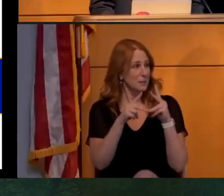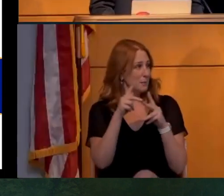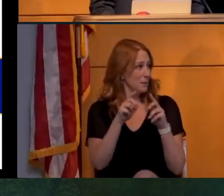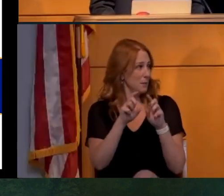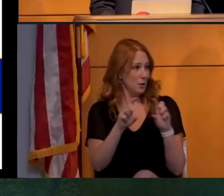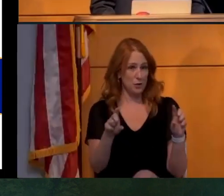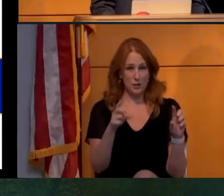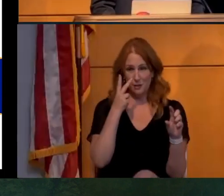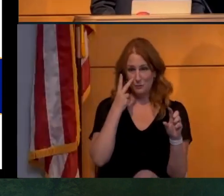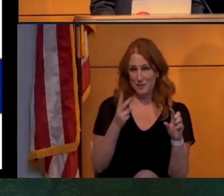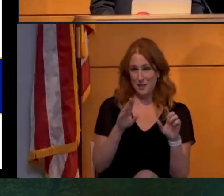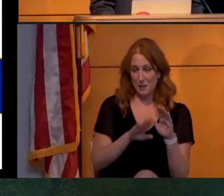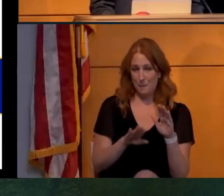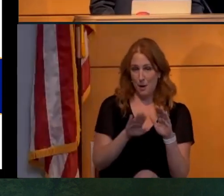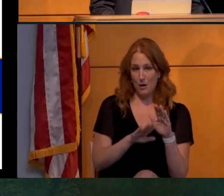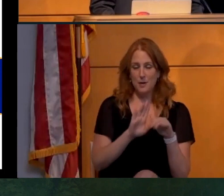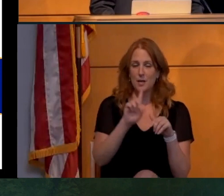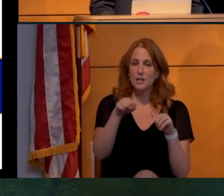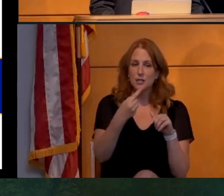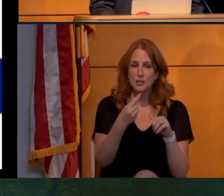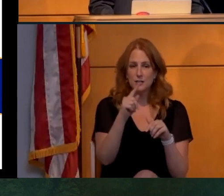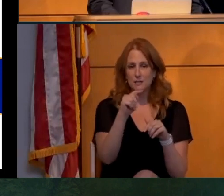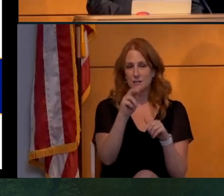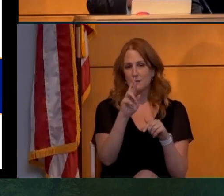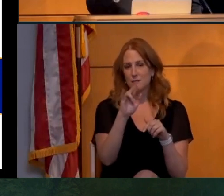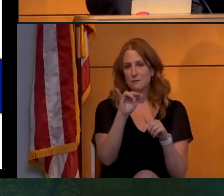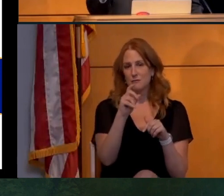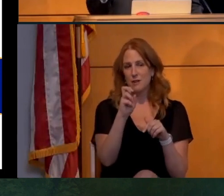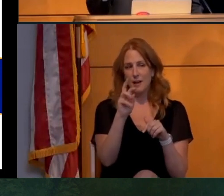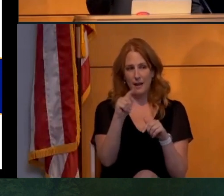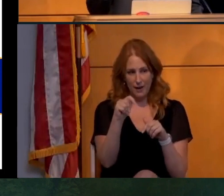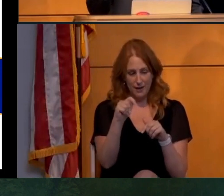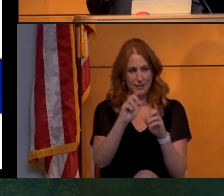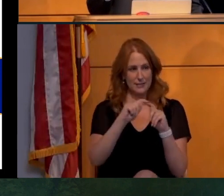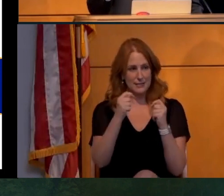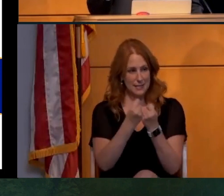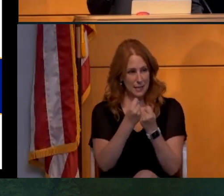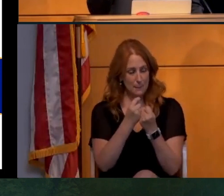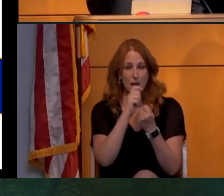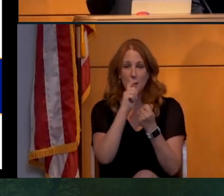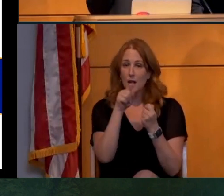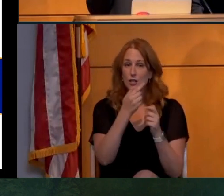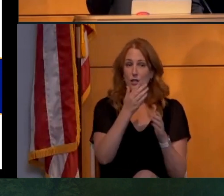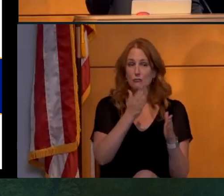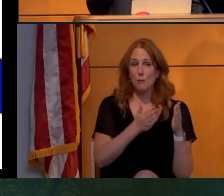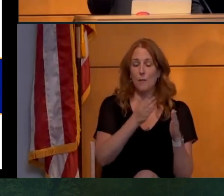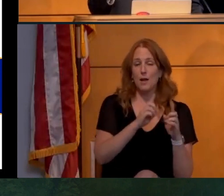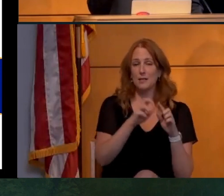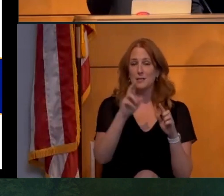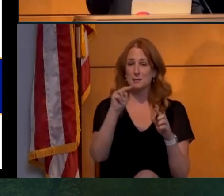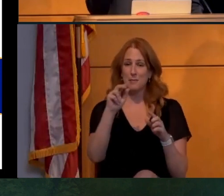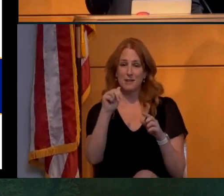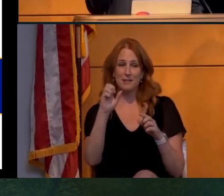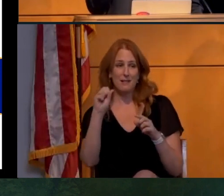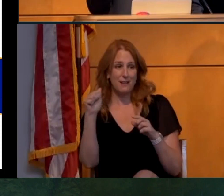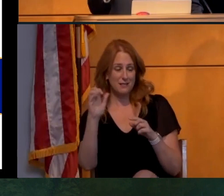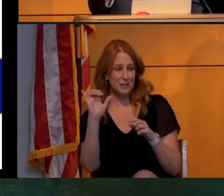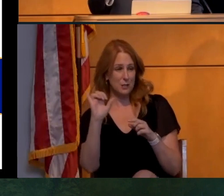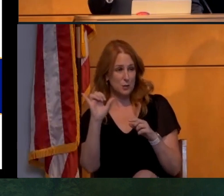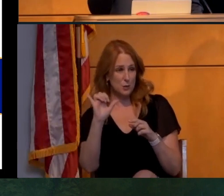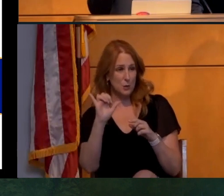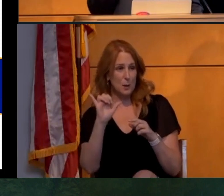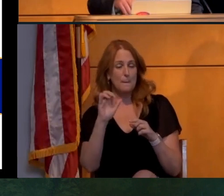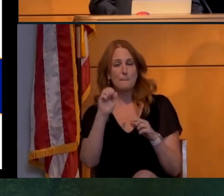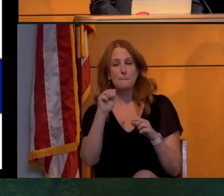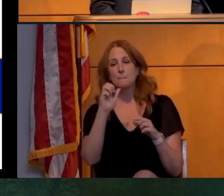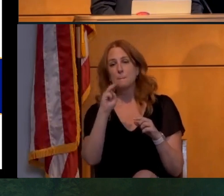bottom. This is just a Trident team, which spans not just Honeybee Robotics, but also NASA, Ames,